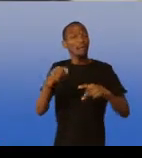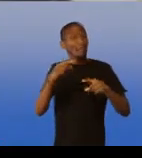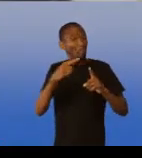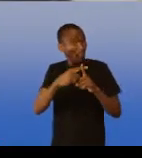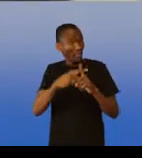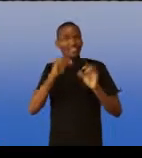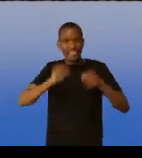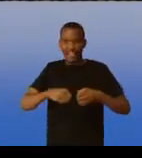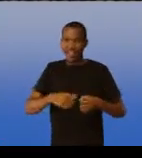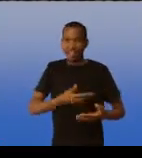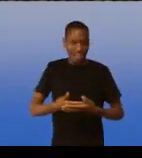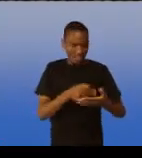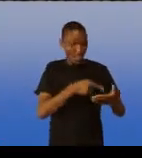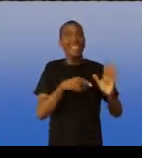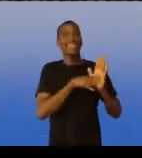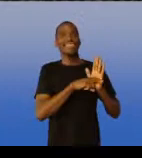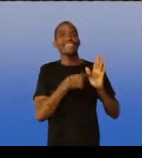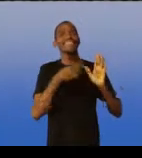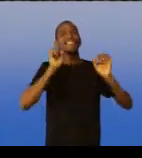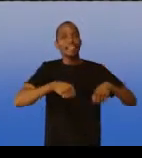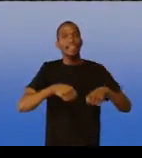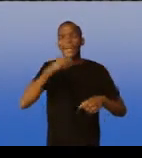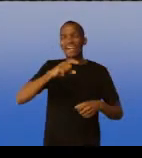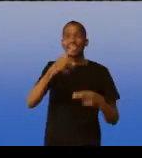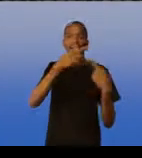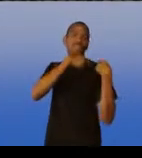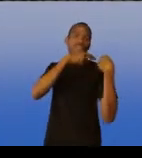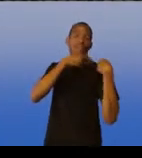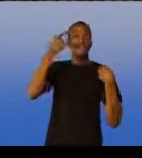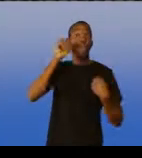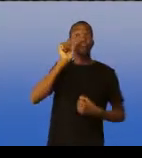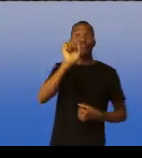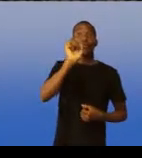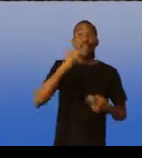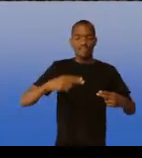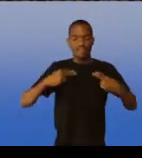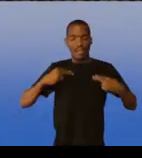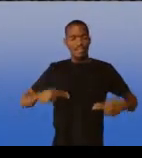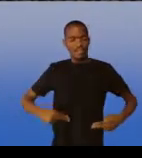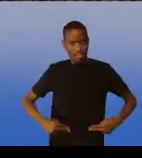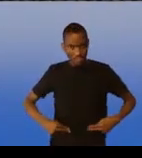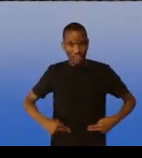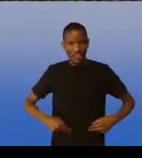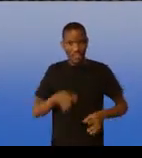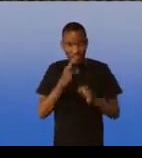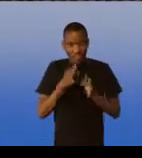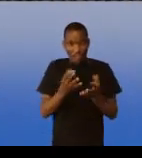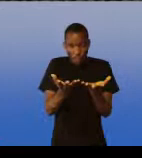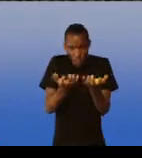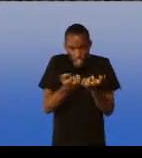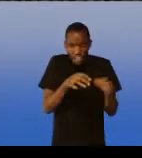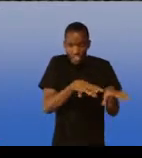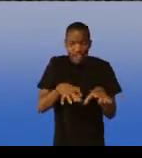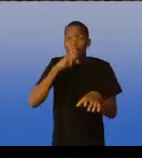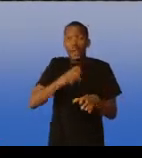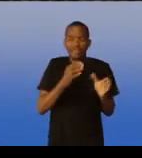not positive. You have to take responsibility of your health. Having children, you have to plan. You should know that you